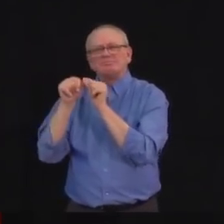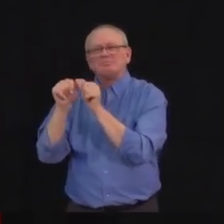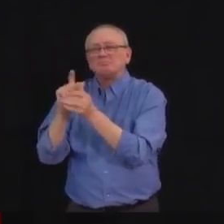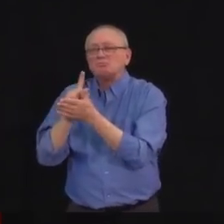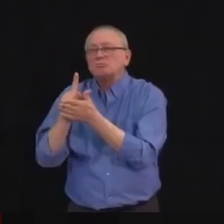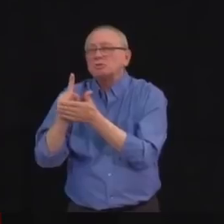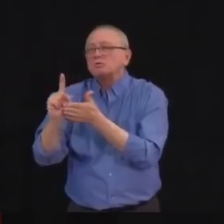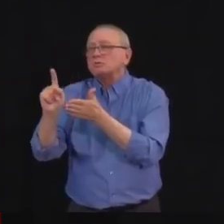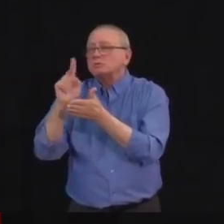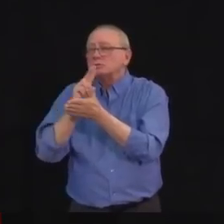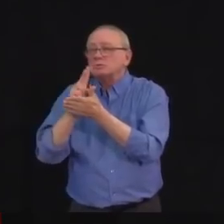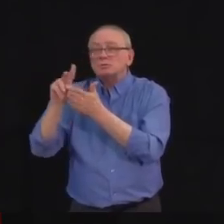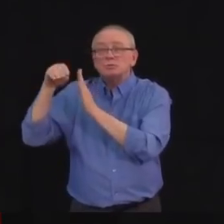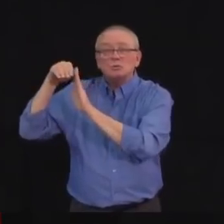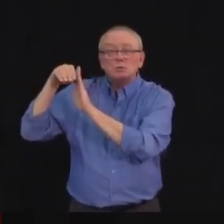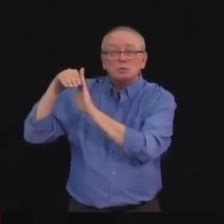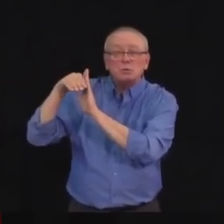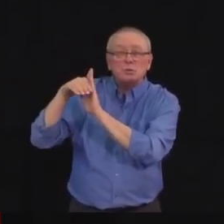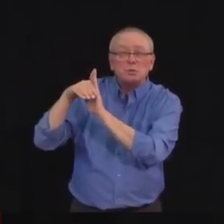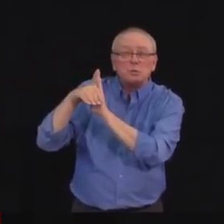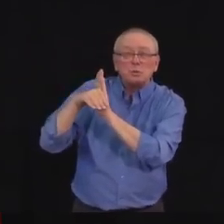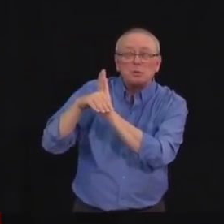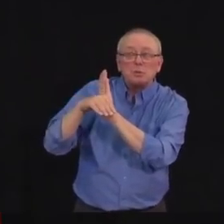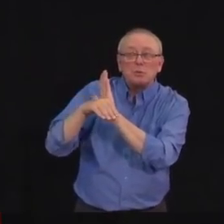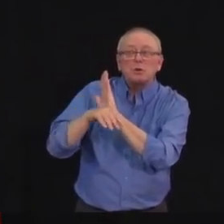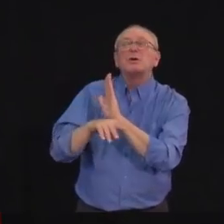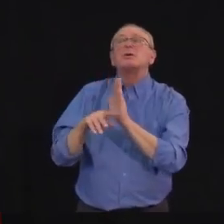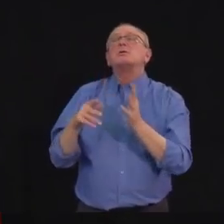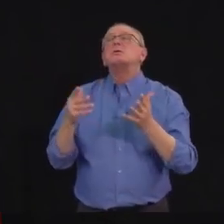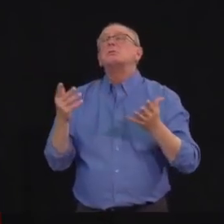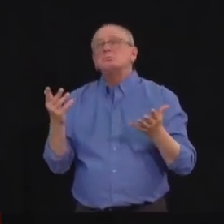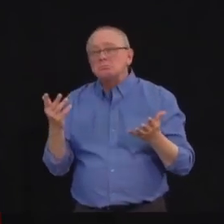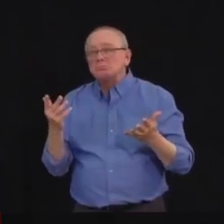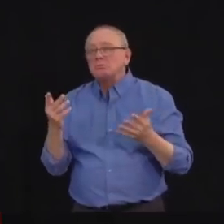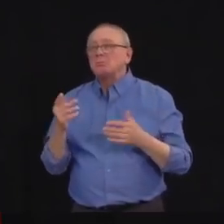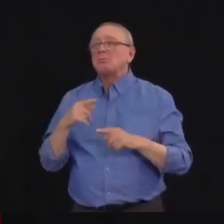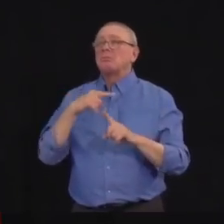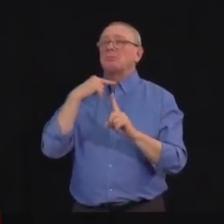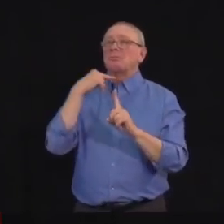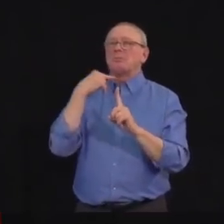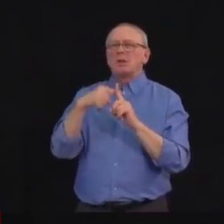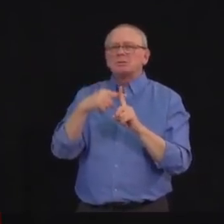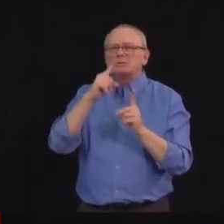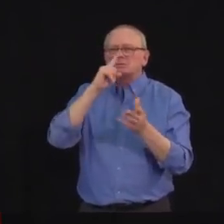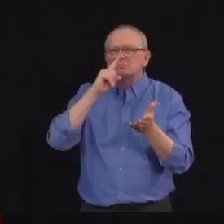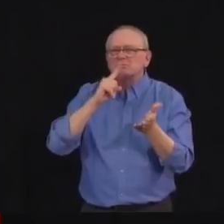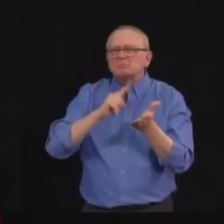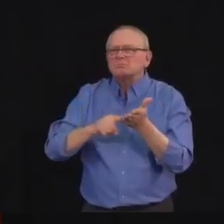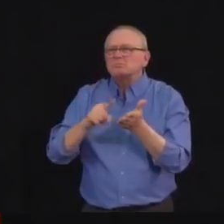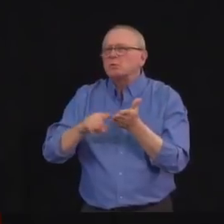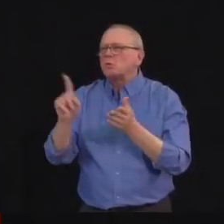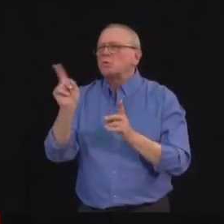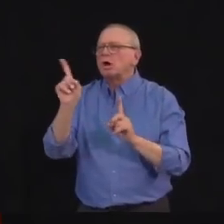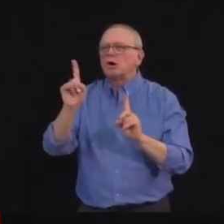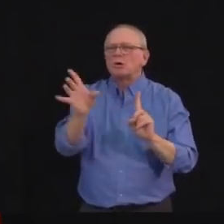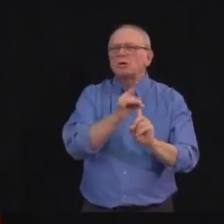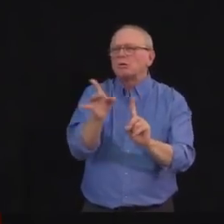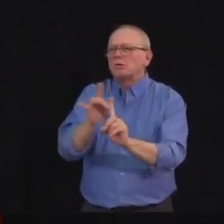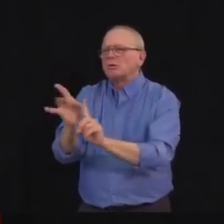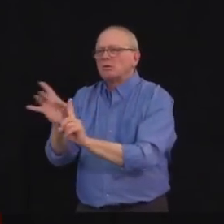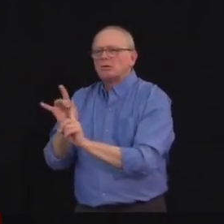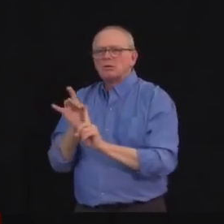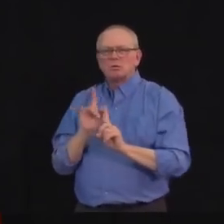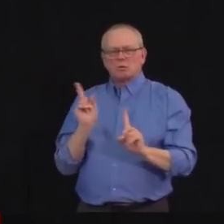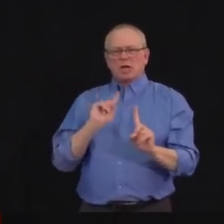account. That's part of the picture, and then the other part of the picture is where those cases are coming from. And if we have the ability to, for example, identify